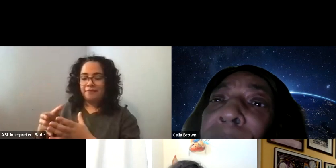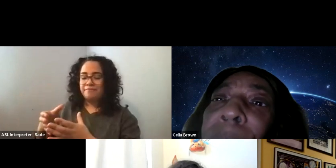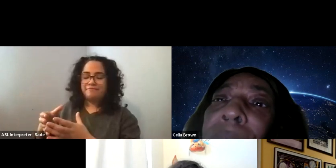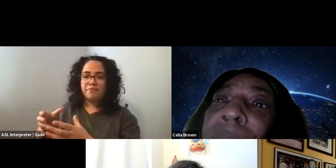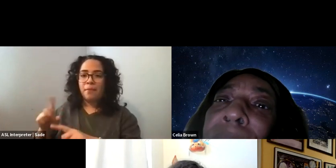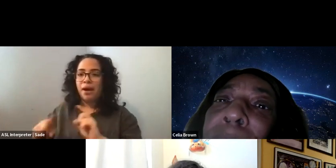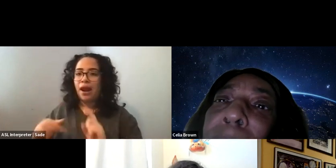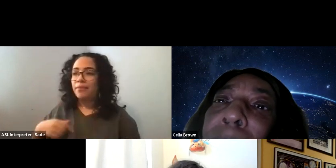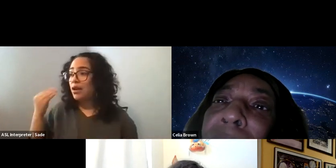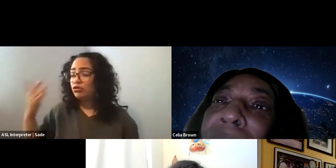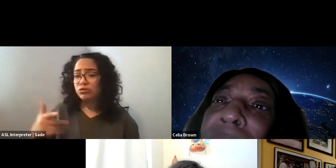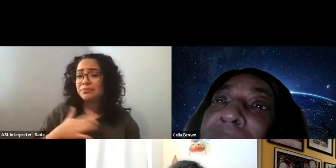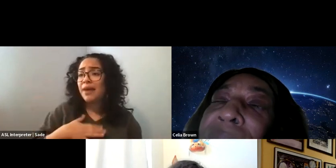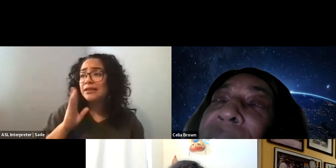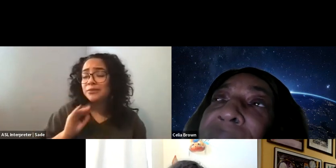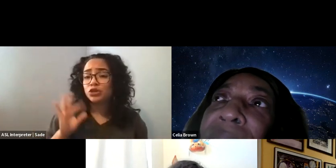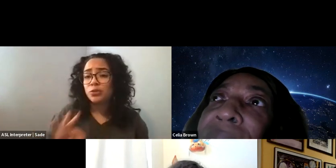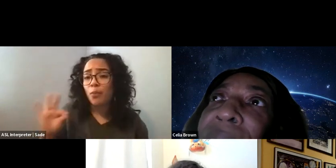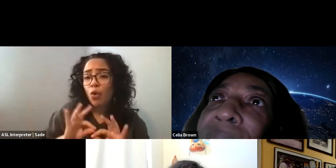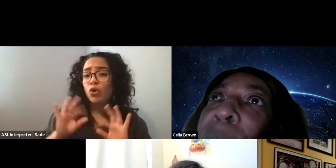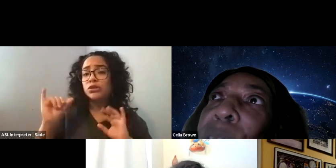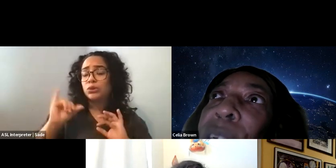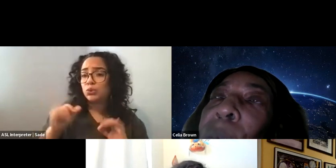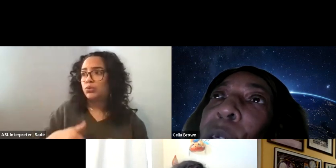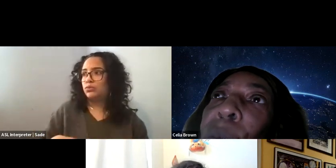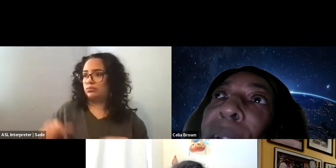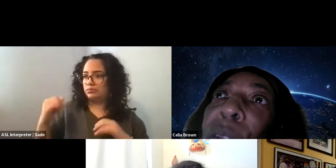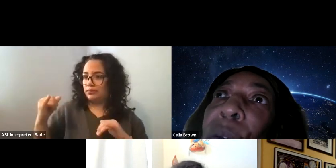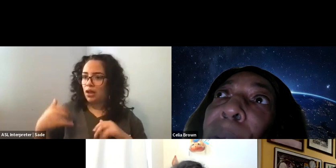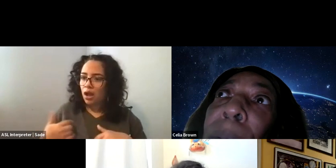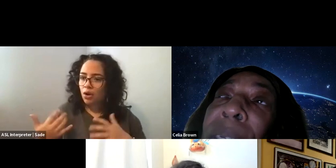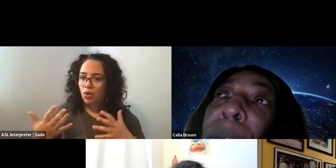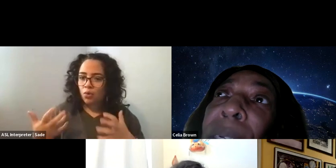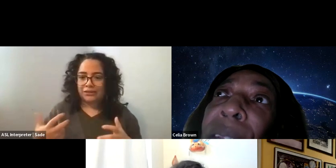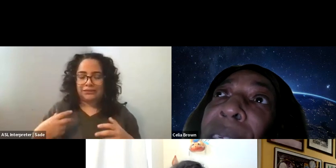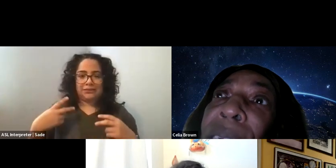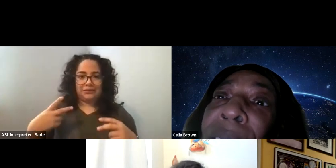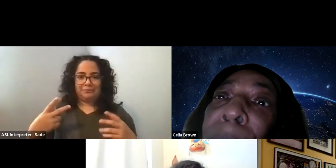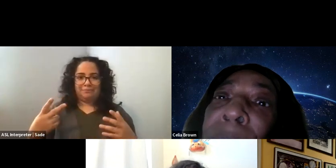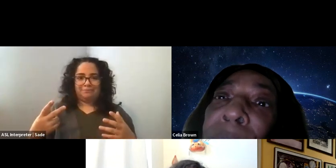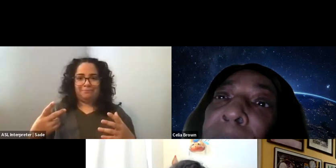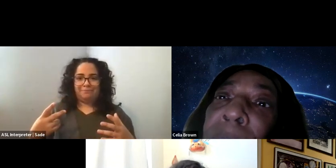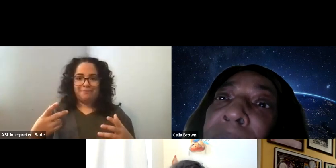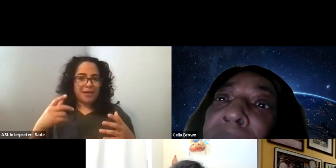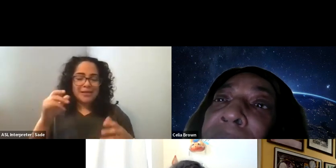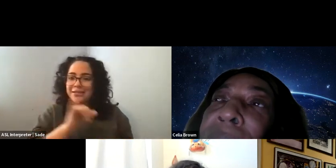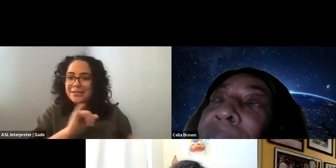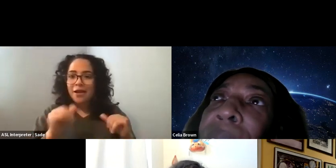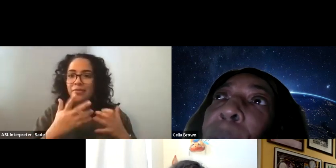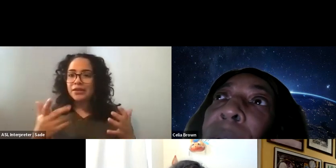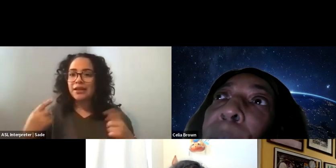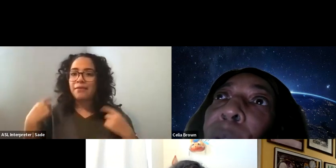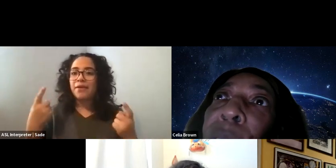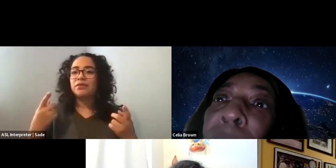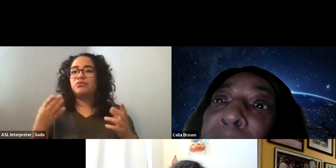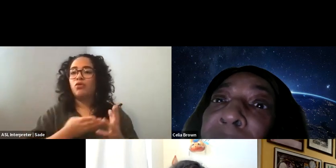too. And I can see eye to eye with someone who's been through maybe similar things that I've been through. And that